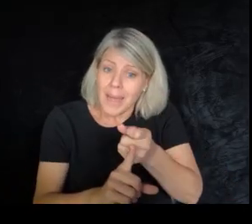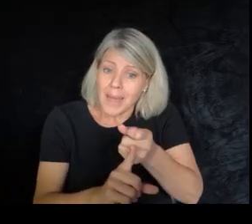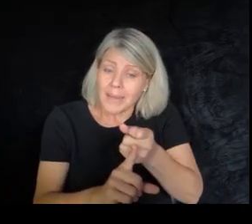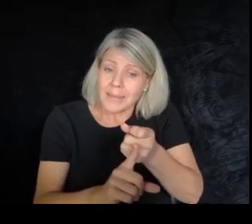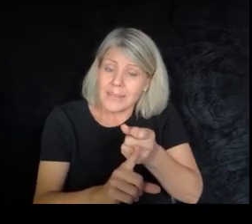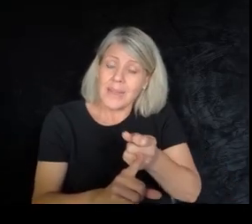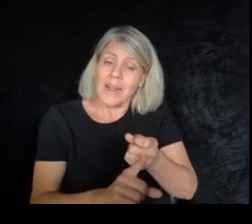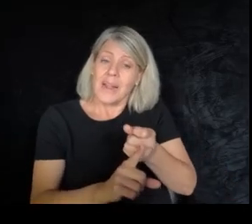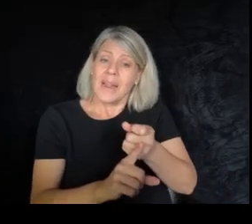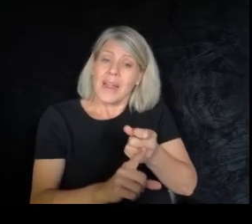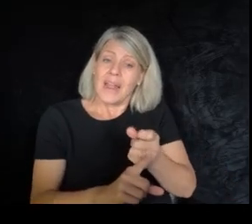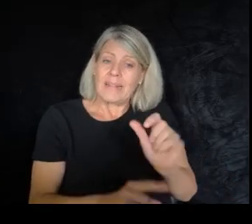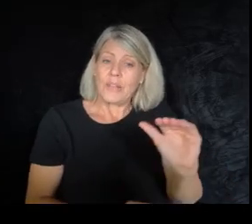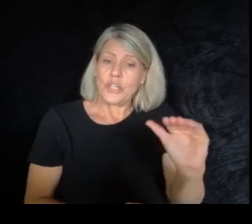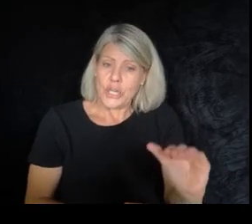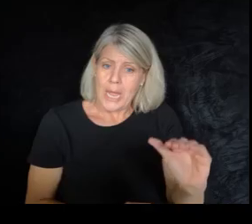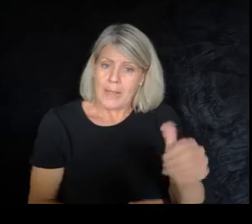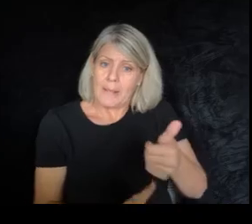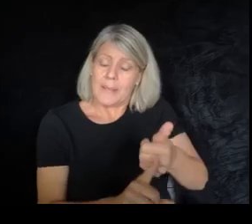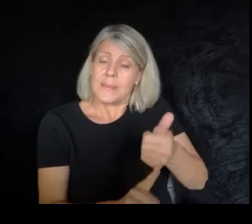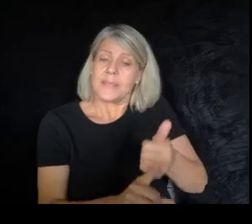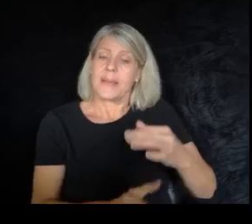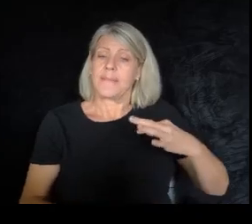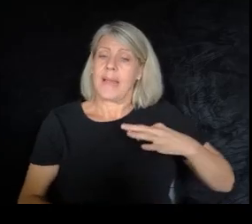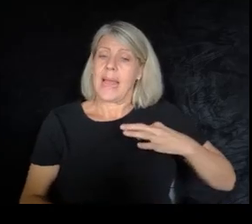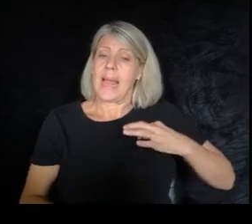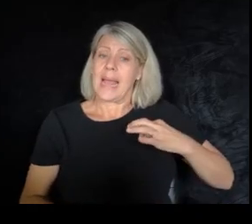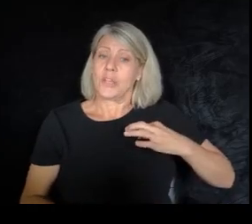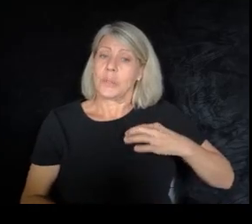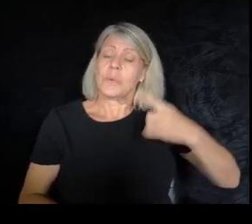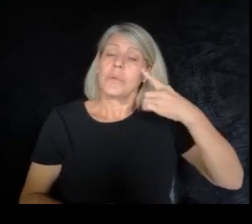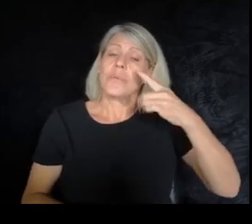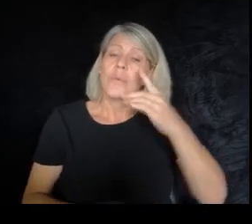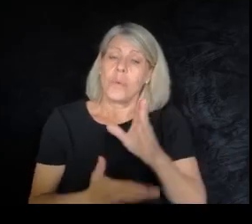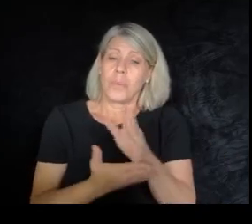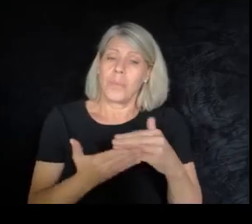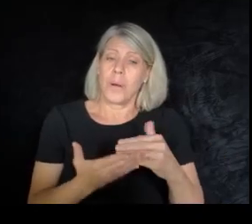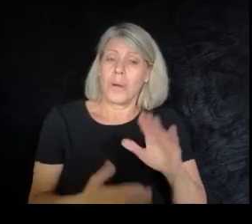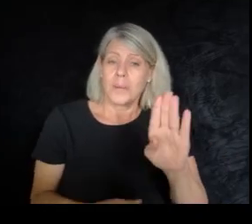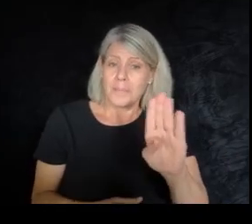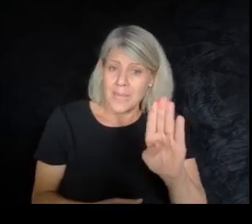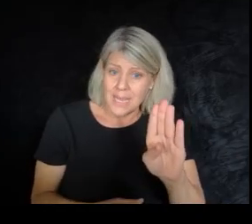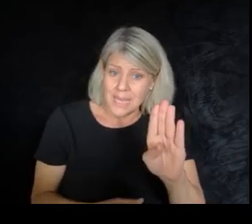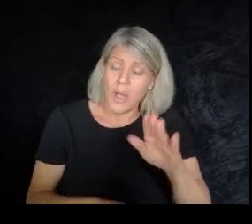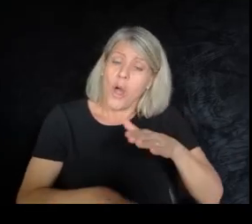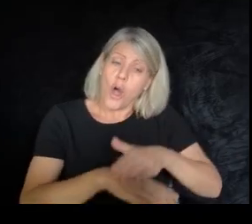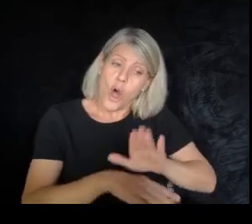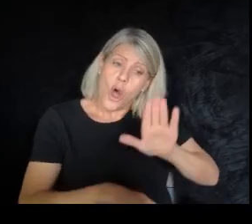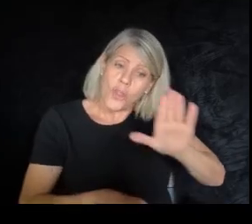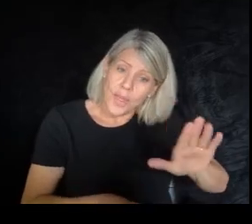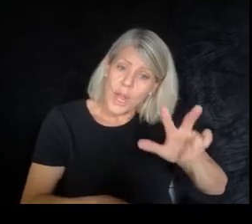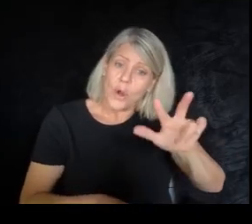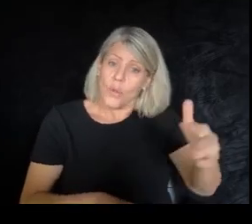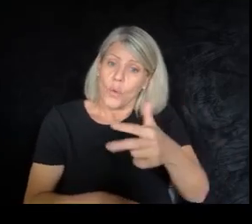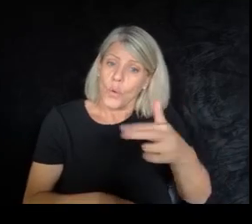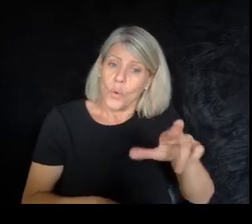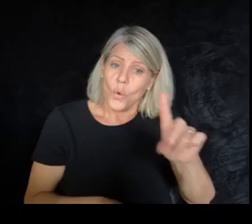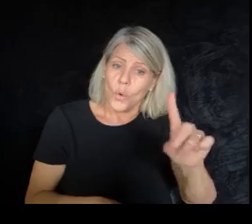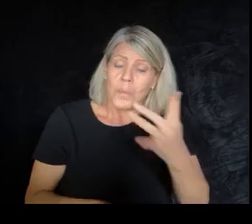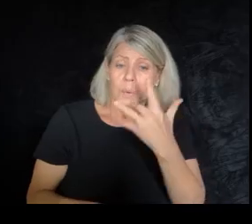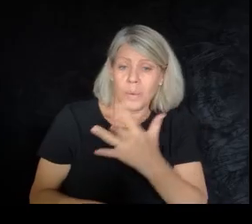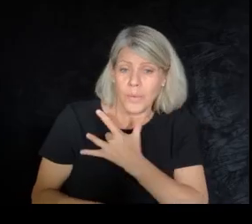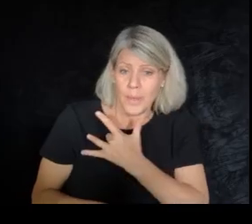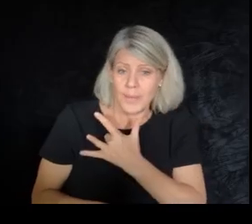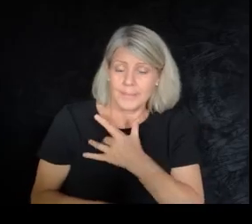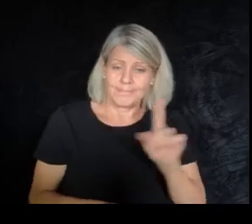determined eligibility for Part B at their third birthday?